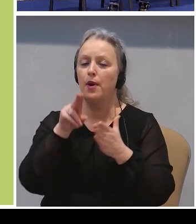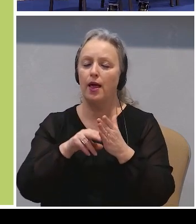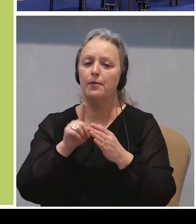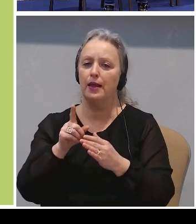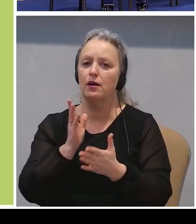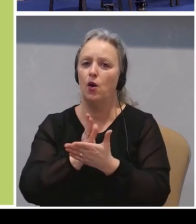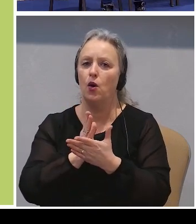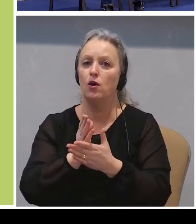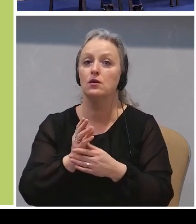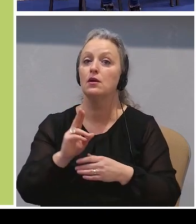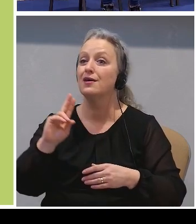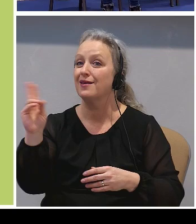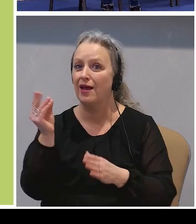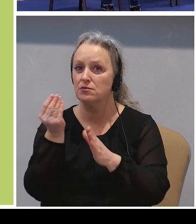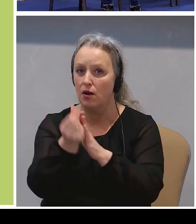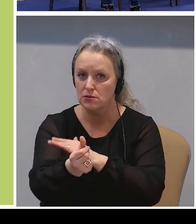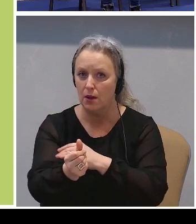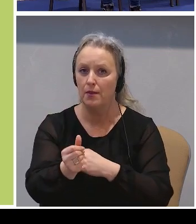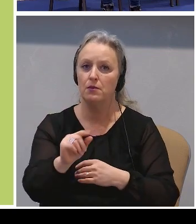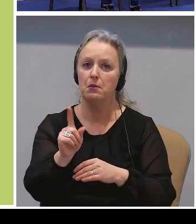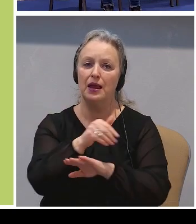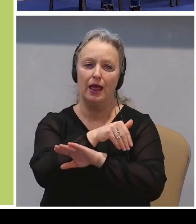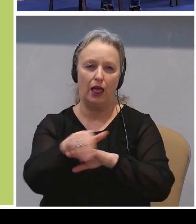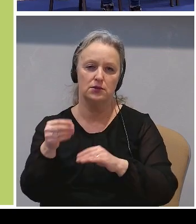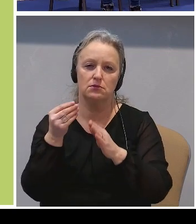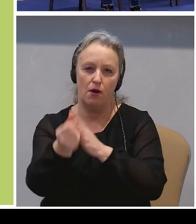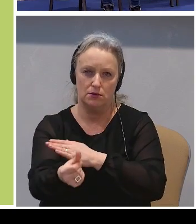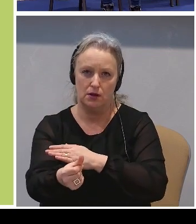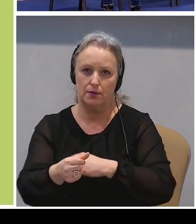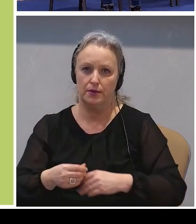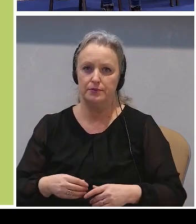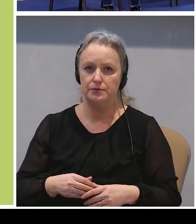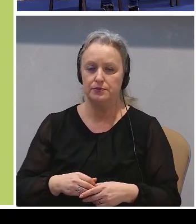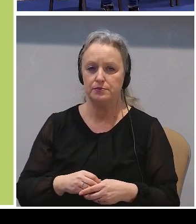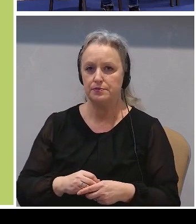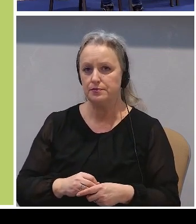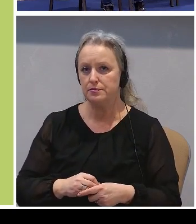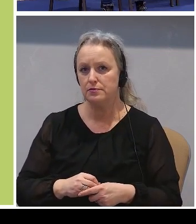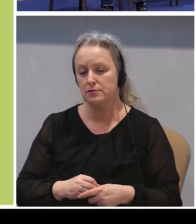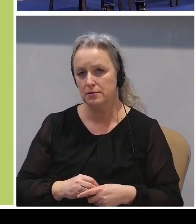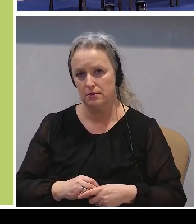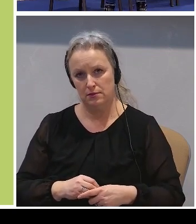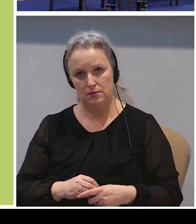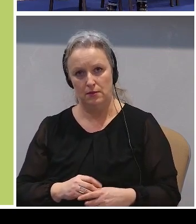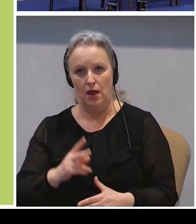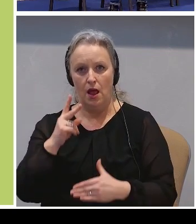needed. And then language barriers might impact the patient's ability to understand the risk. And this is something that we have heard also this morning